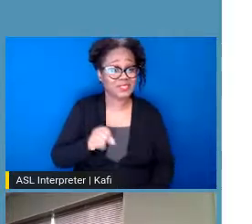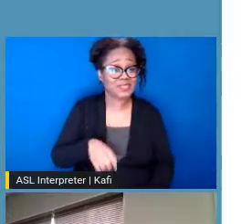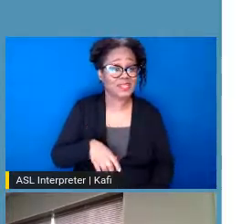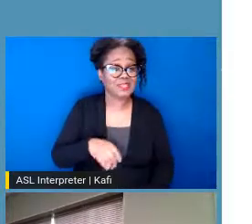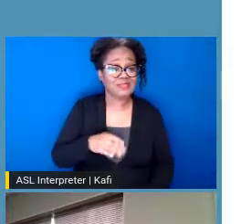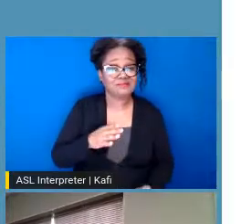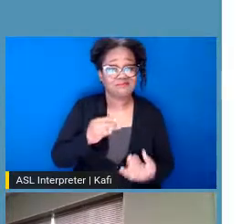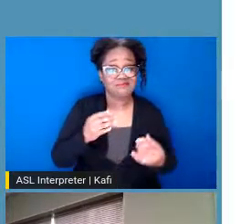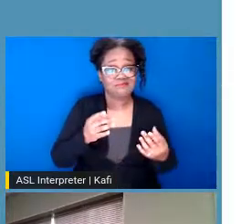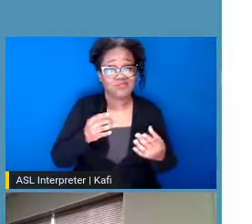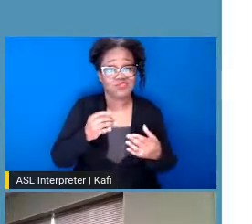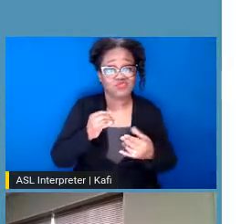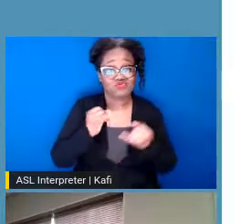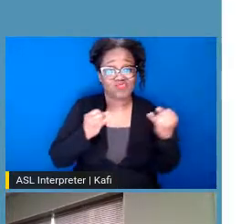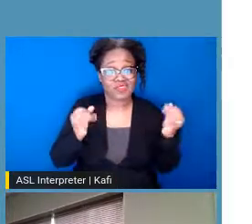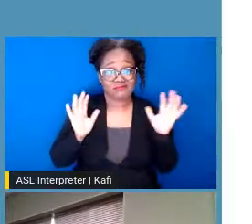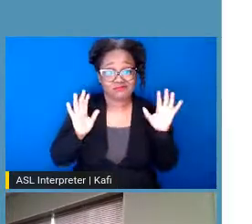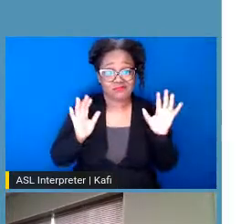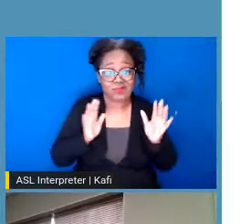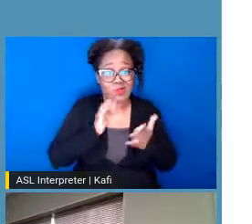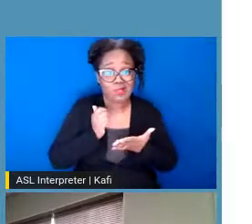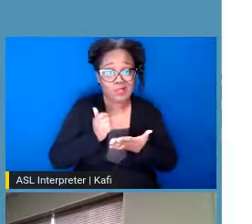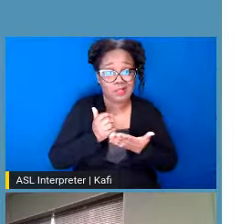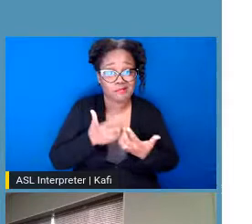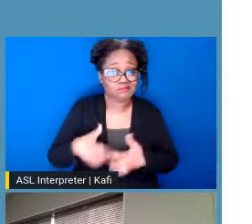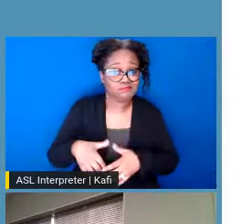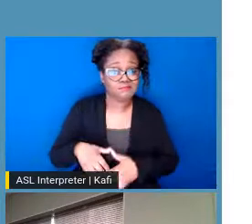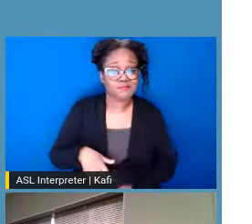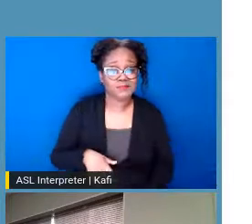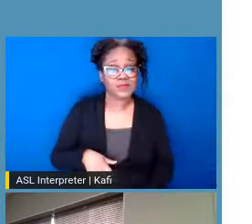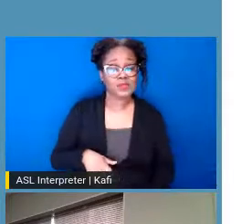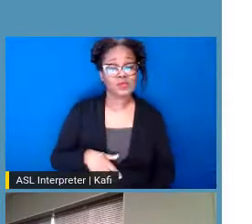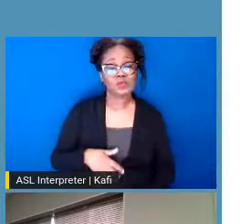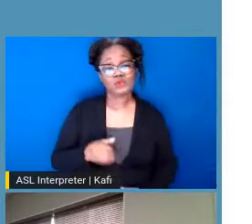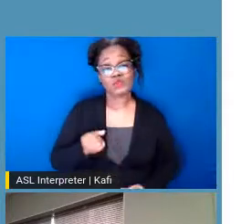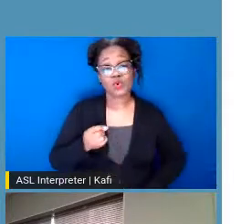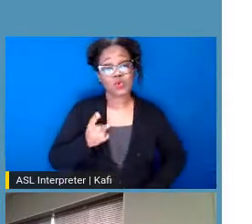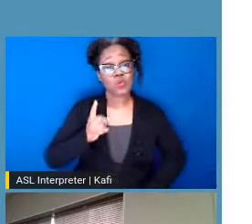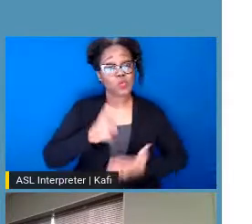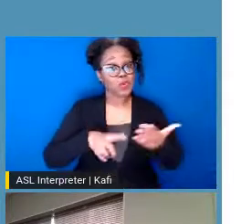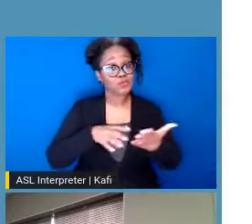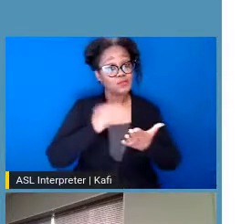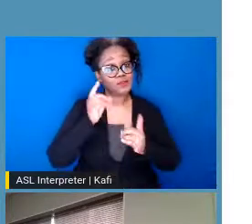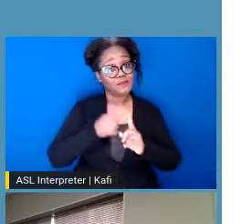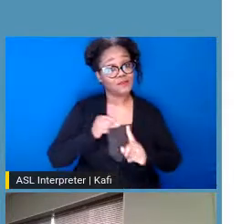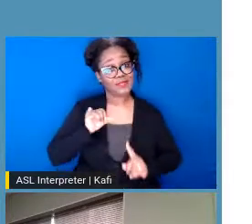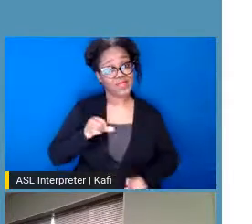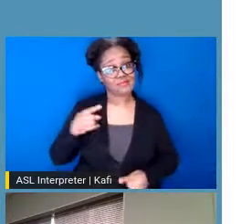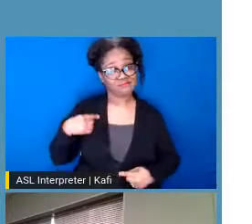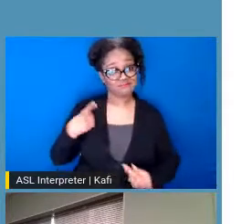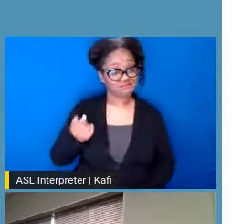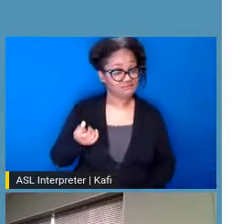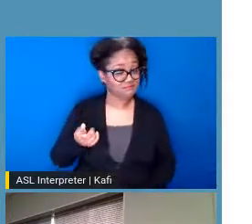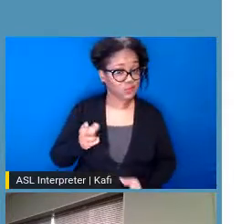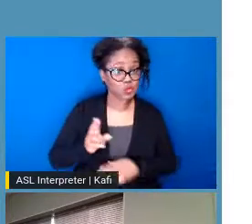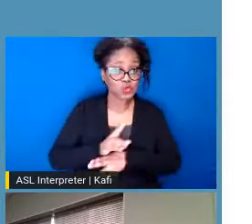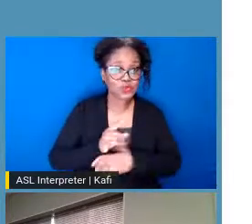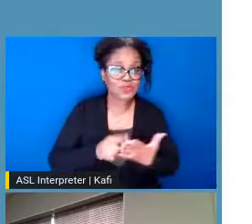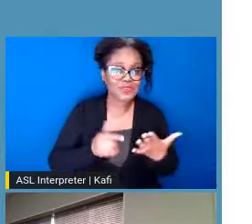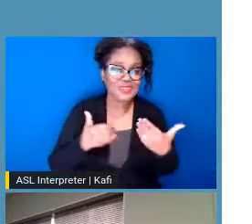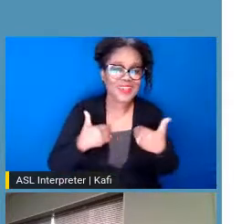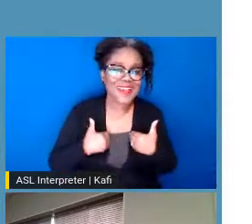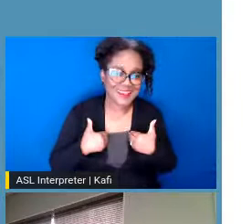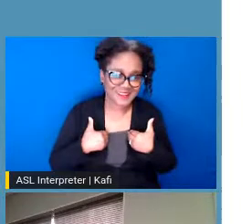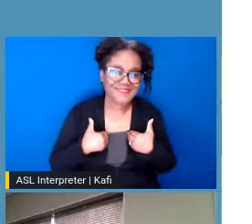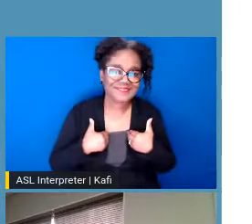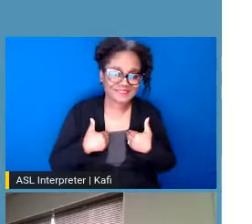So yeah, takeaways are: make the best with what you have, and whatever you inherit, try and make the best of. I was very lucky to